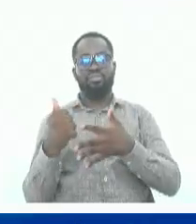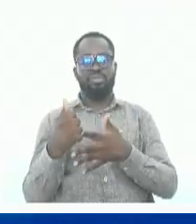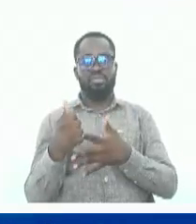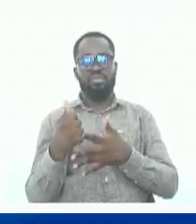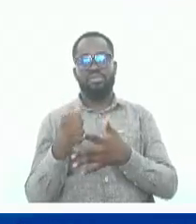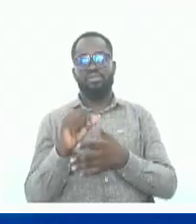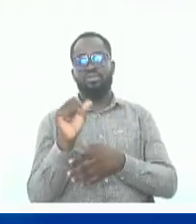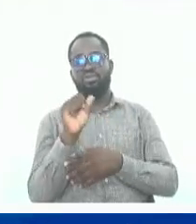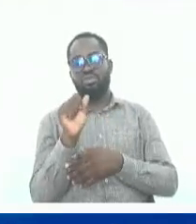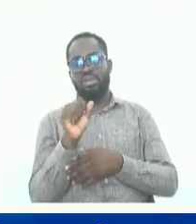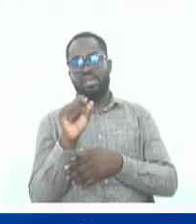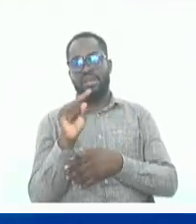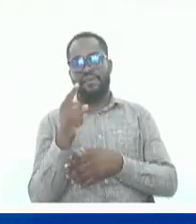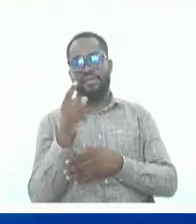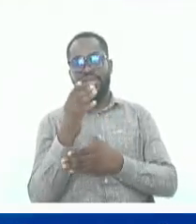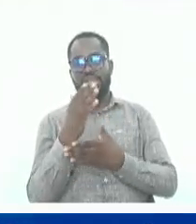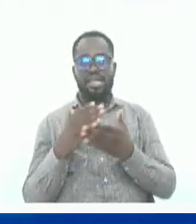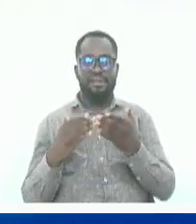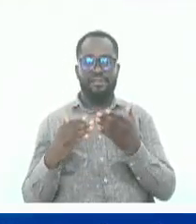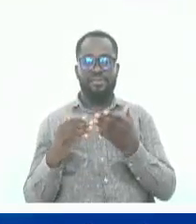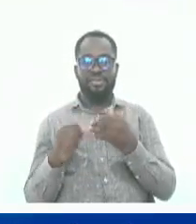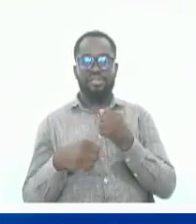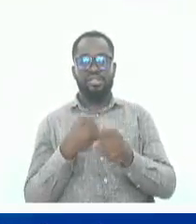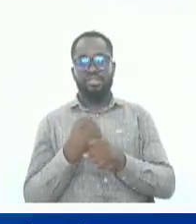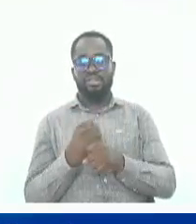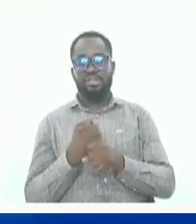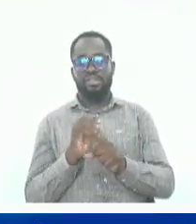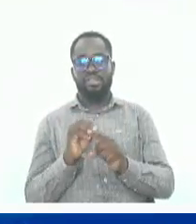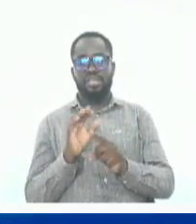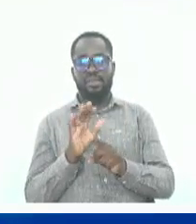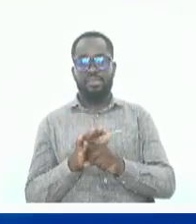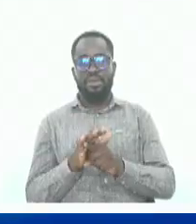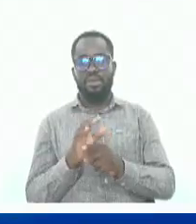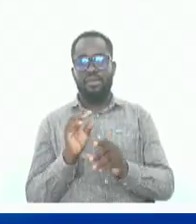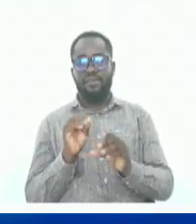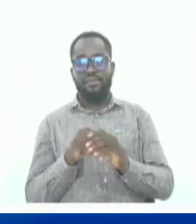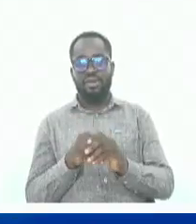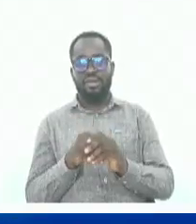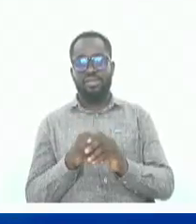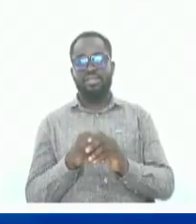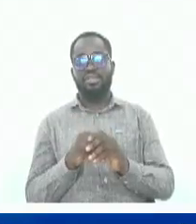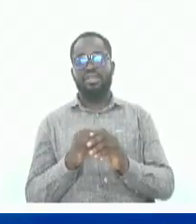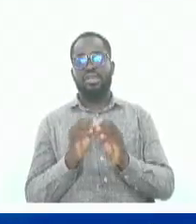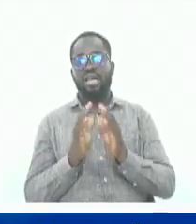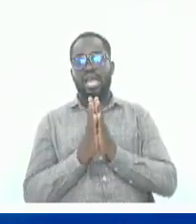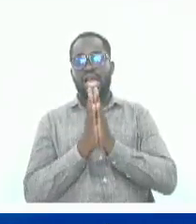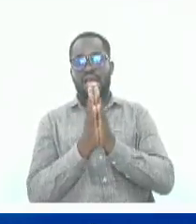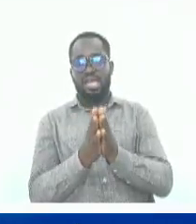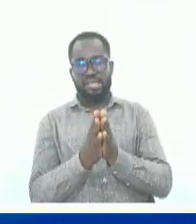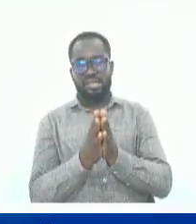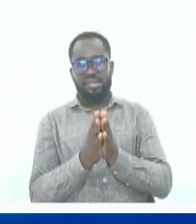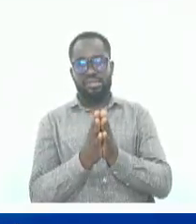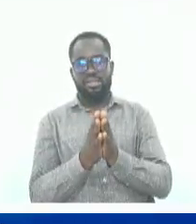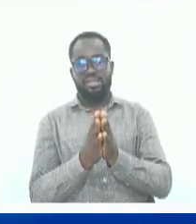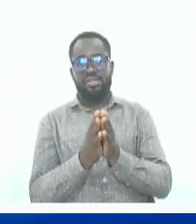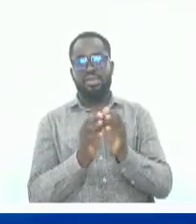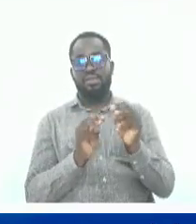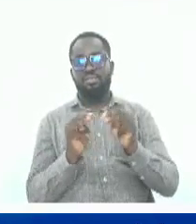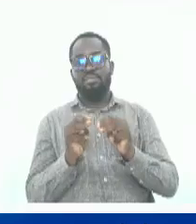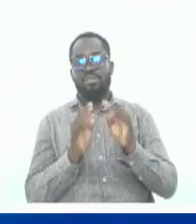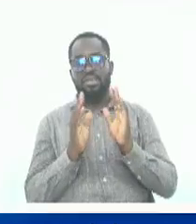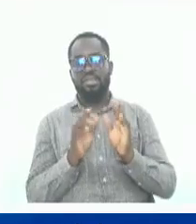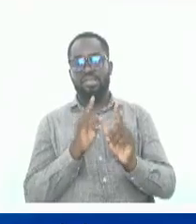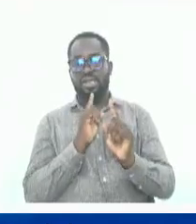of this year, and what the impact would be on the fund. So I'll ask the portfolio manager